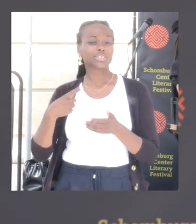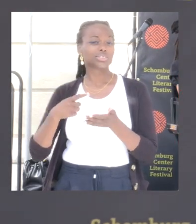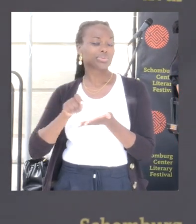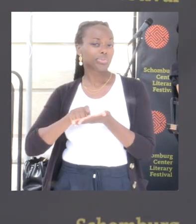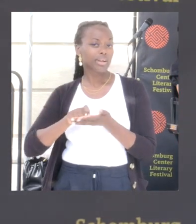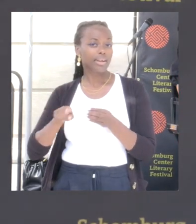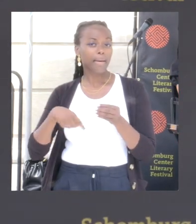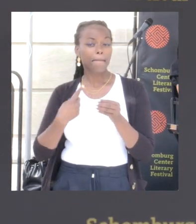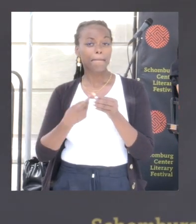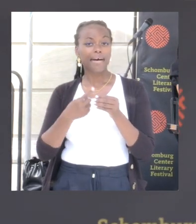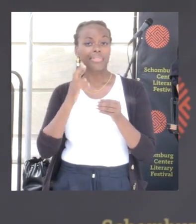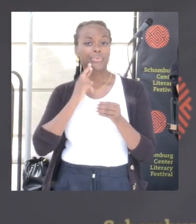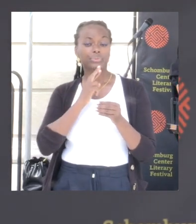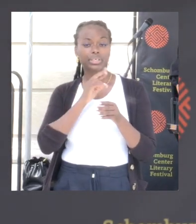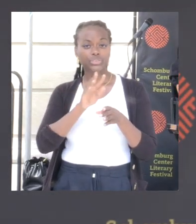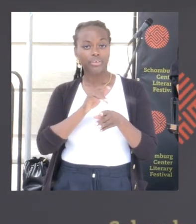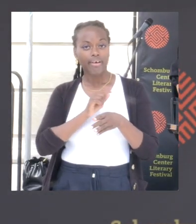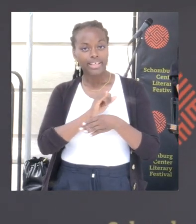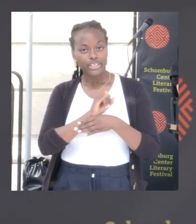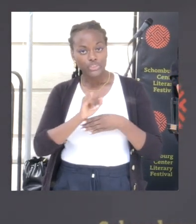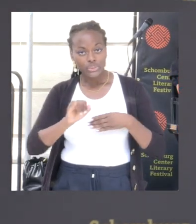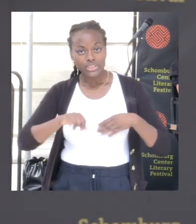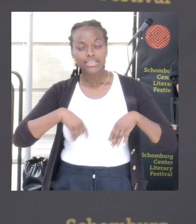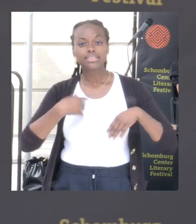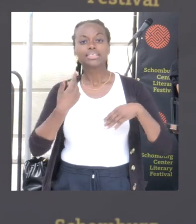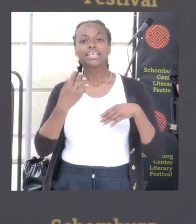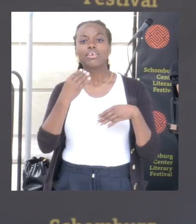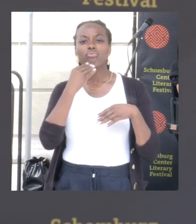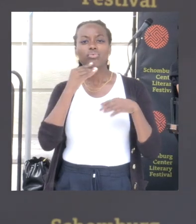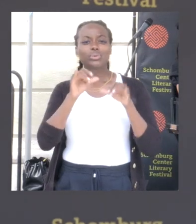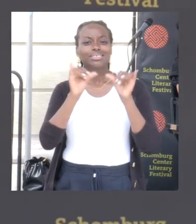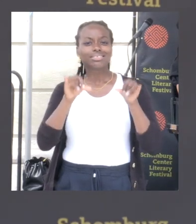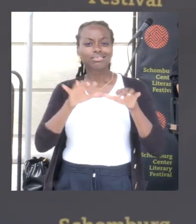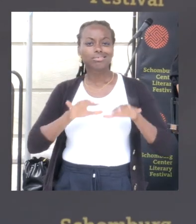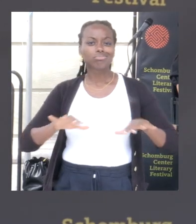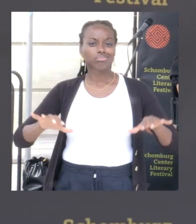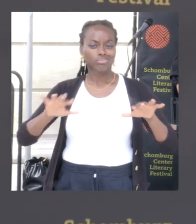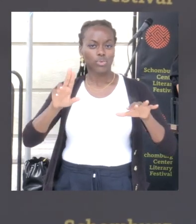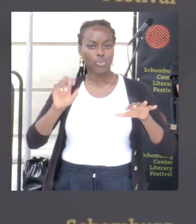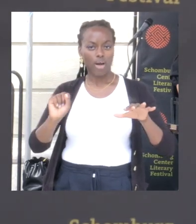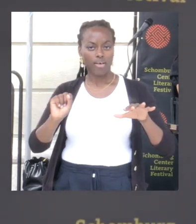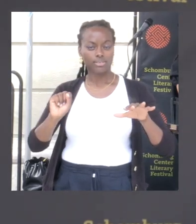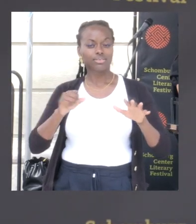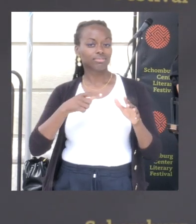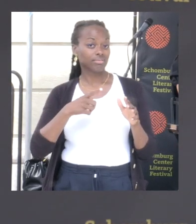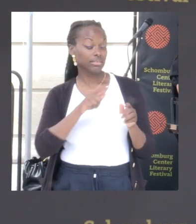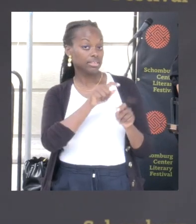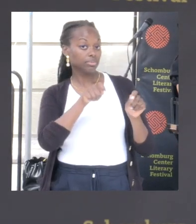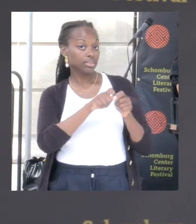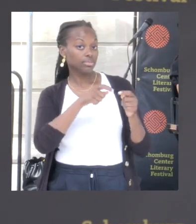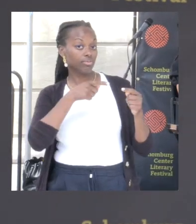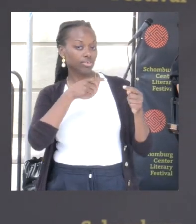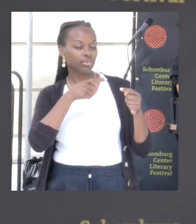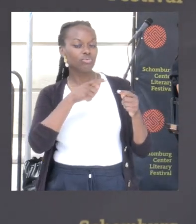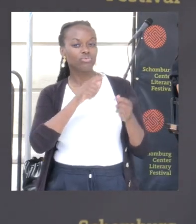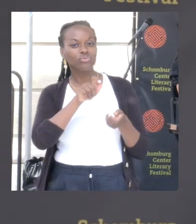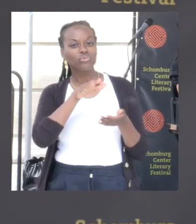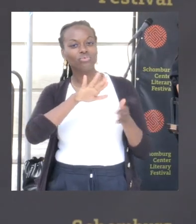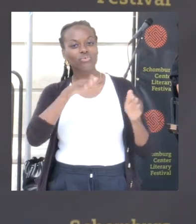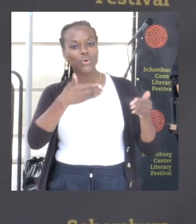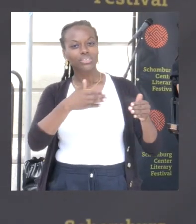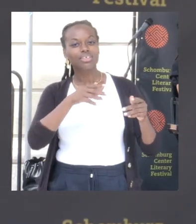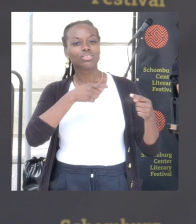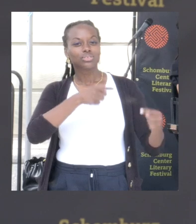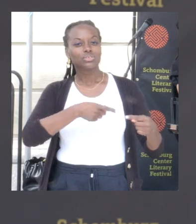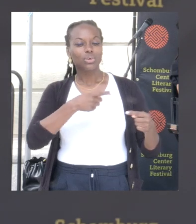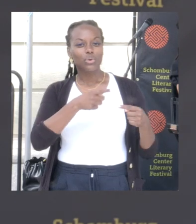farmers. She's also a contributor to Black Food, which is Bryant Terry's latest book. Now, if you don't have his other cookbooks,